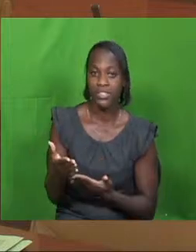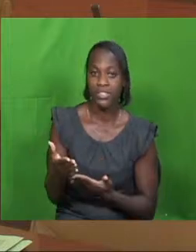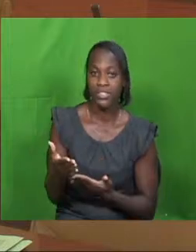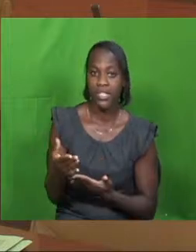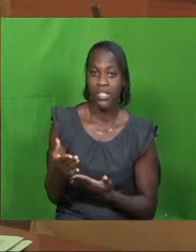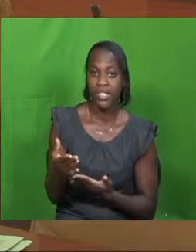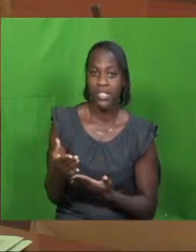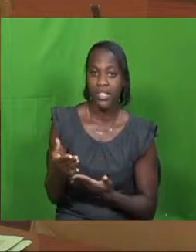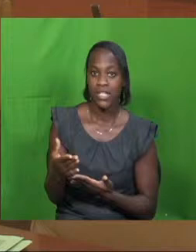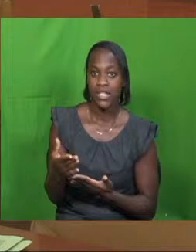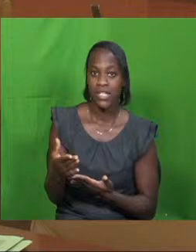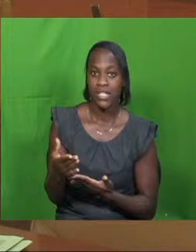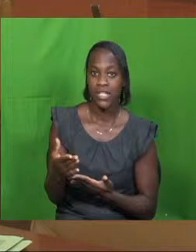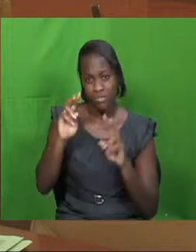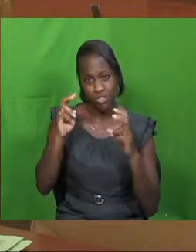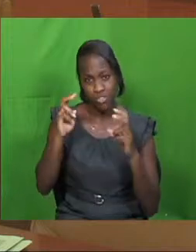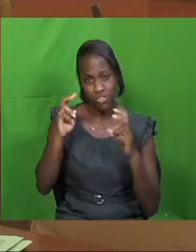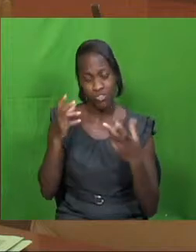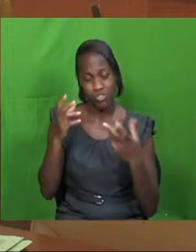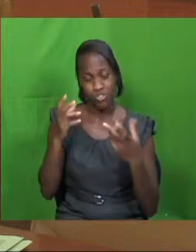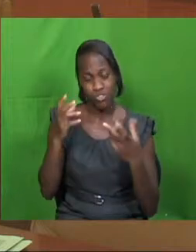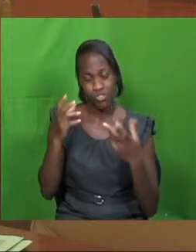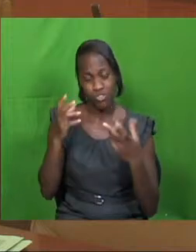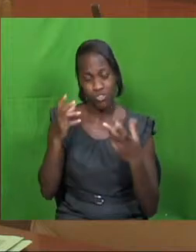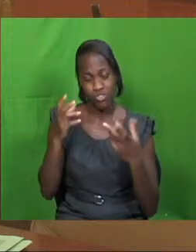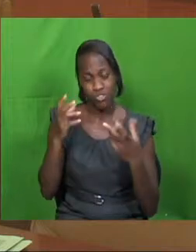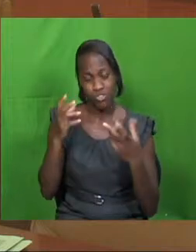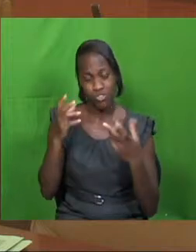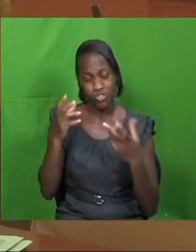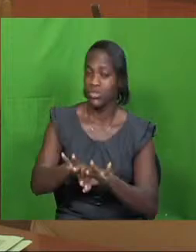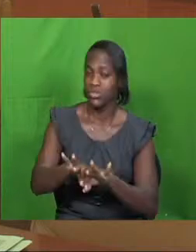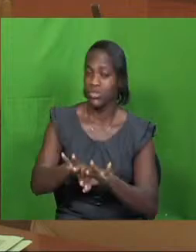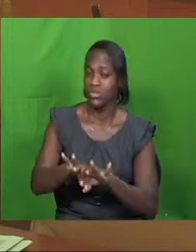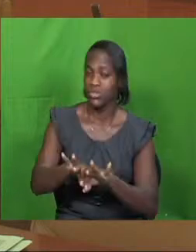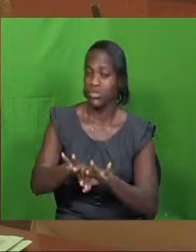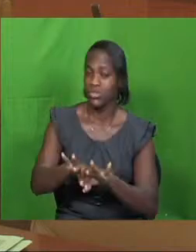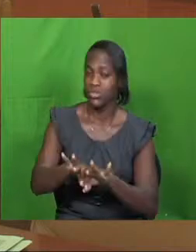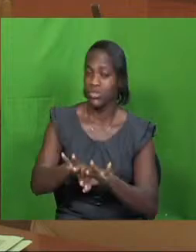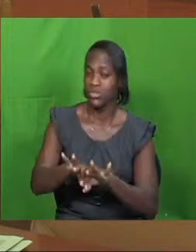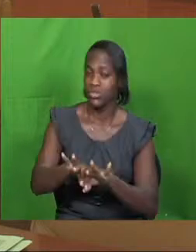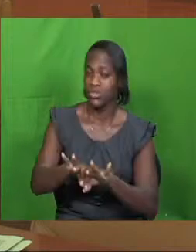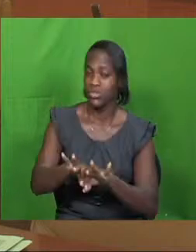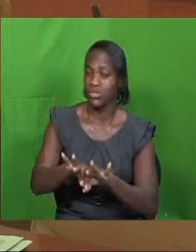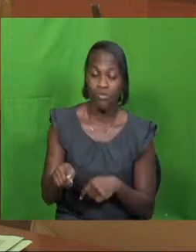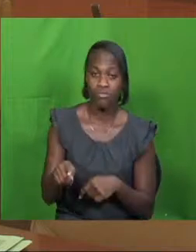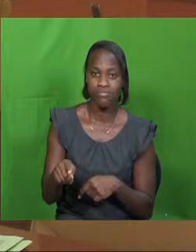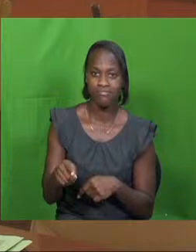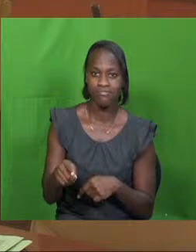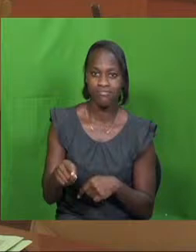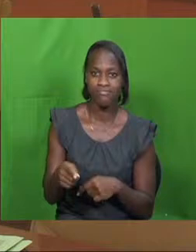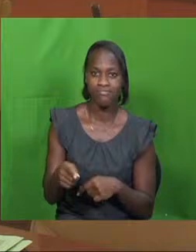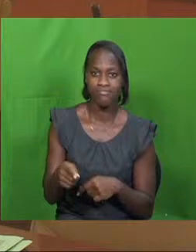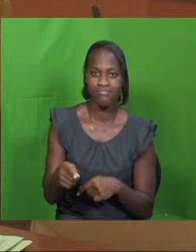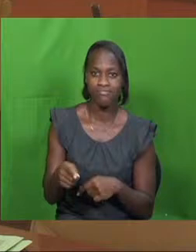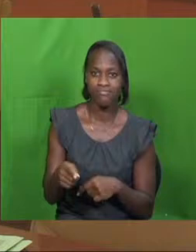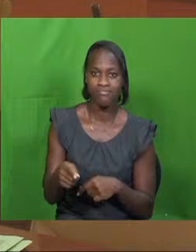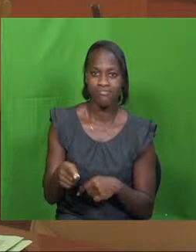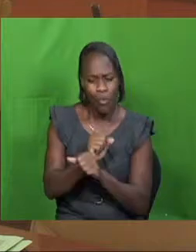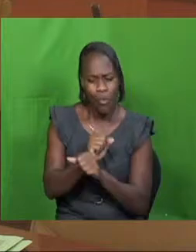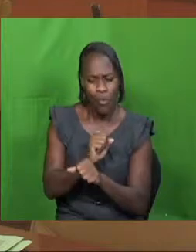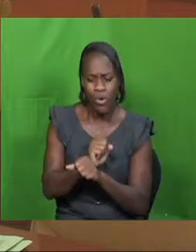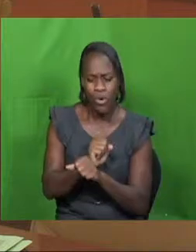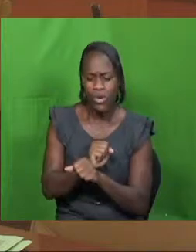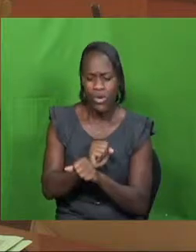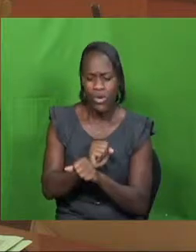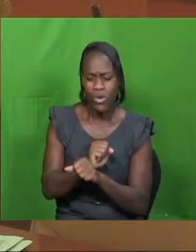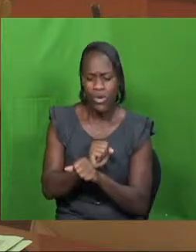to some of these instruments. It's critically important. So going forward, we want to see a bit of diligence in terms